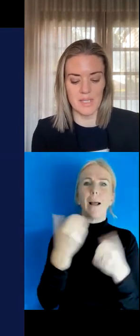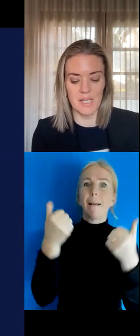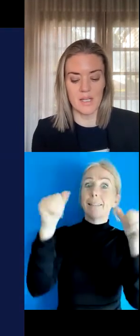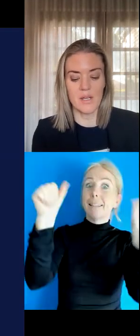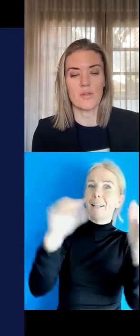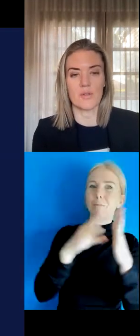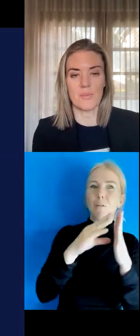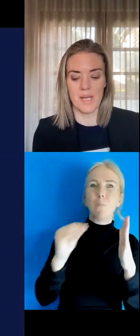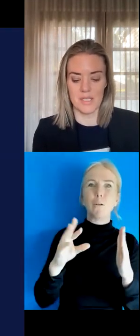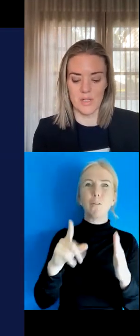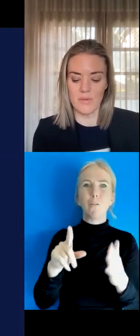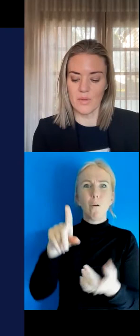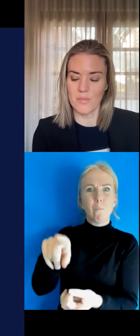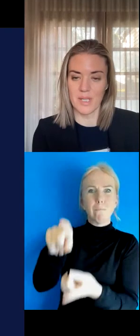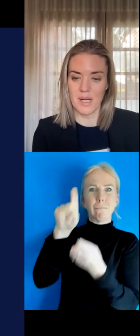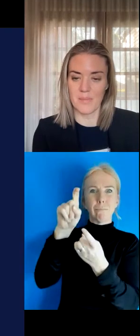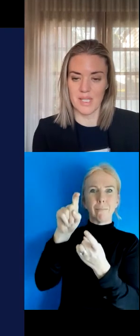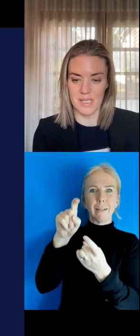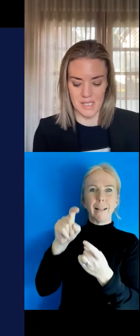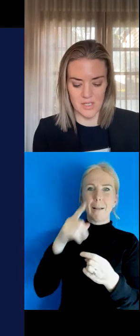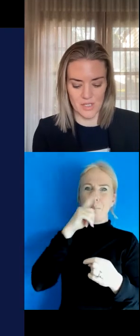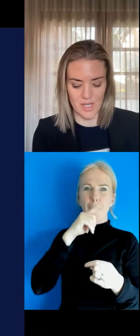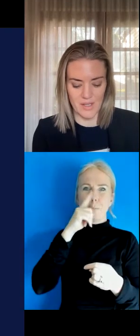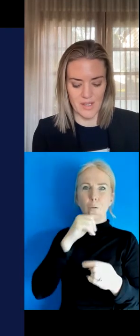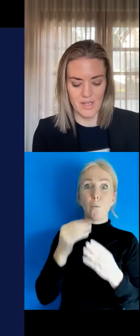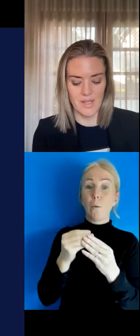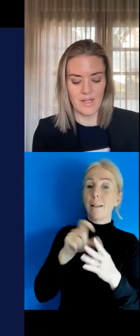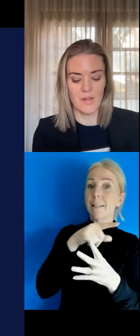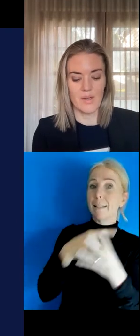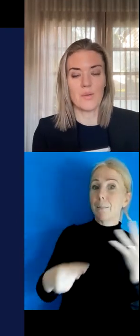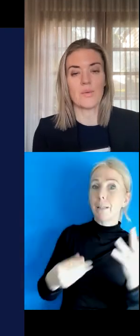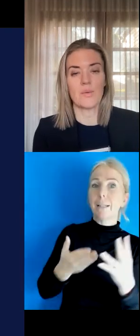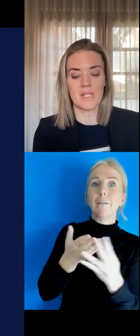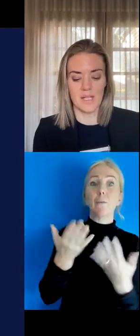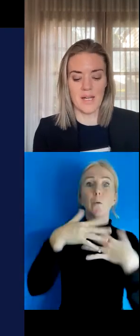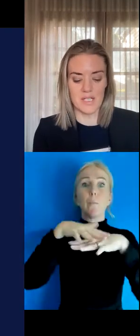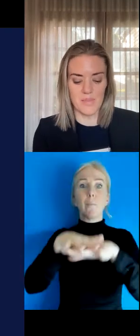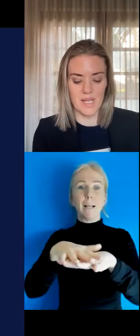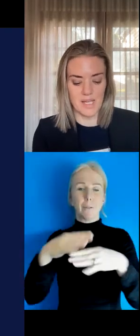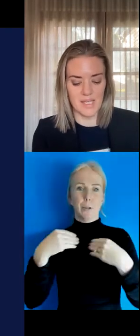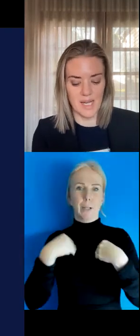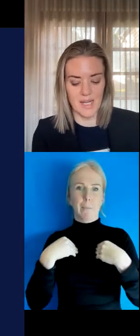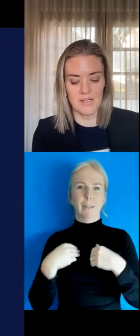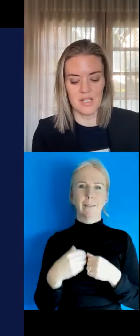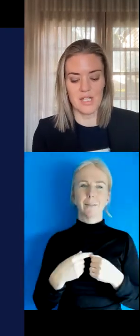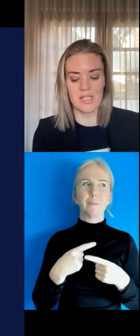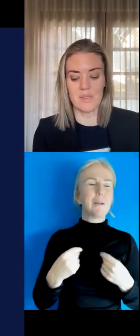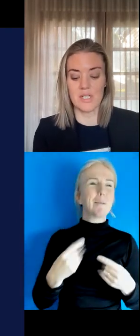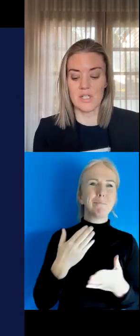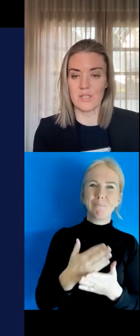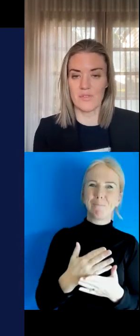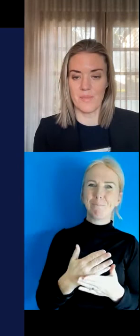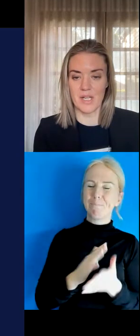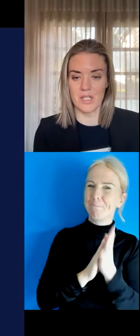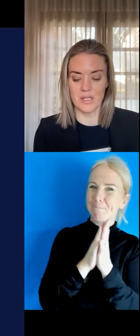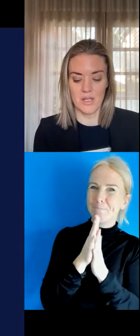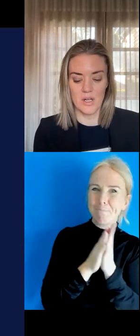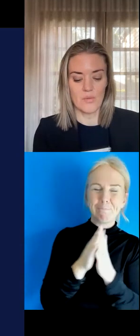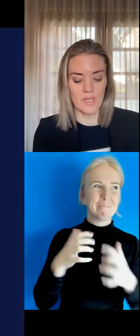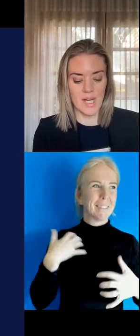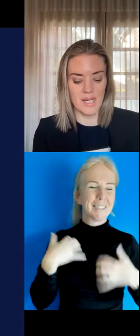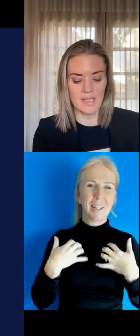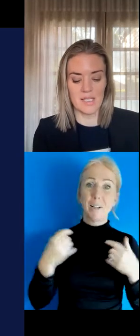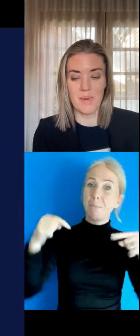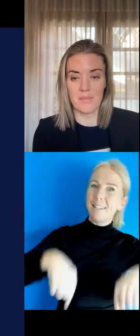people with disability through mainstream recruitment companies and industry. We are delighted to be here today to share some additional